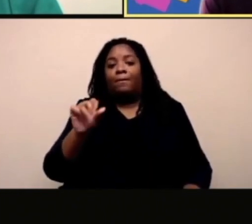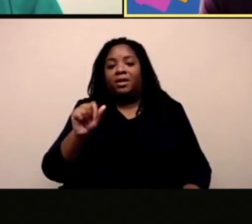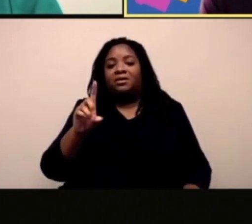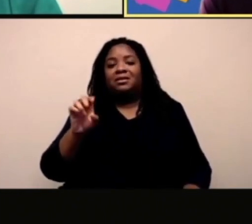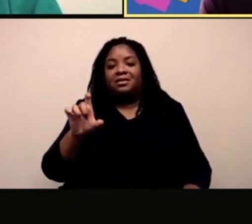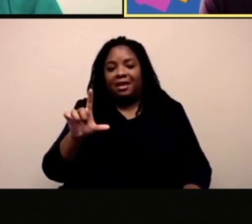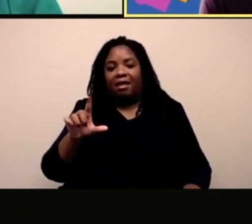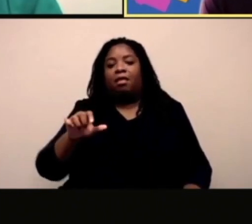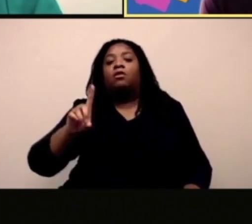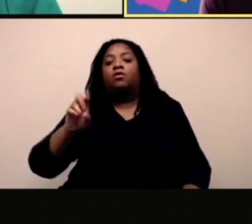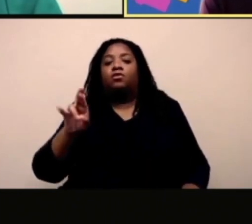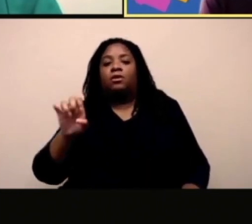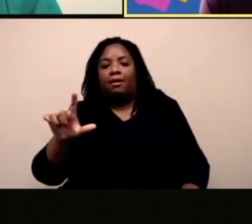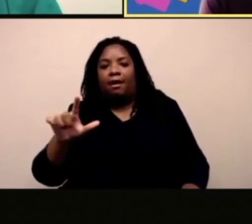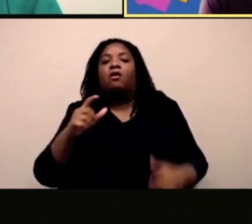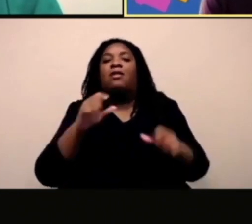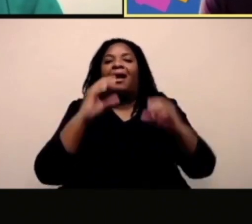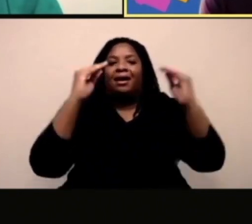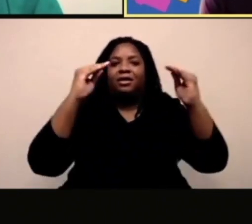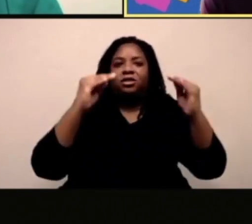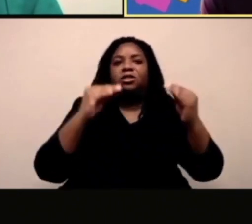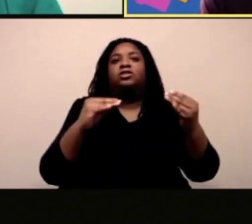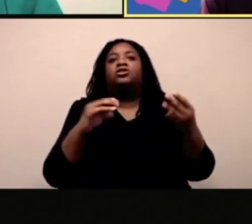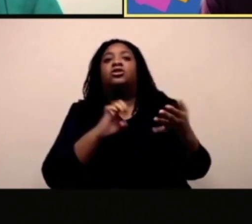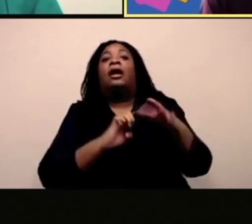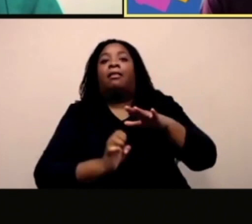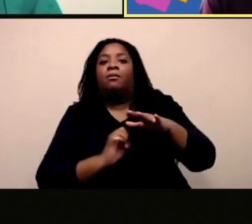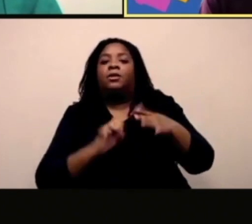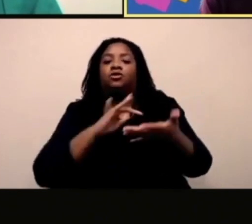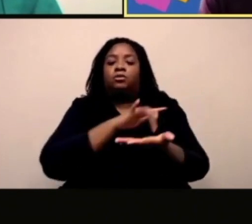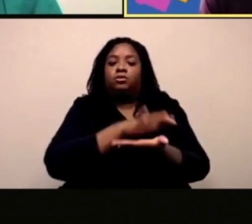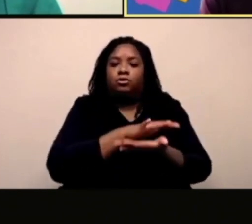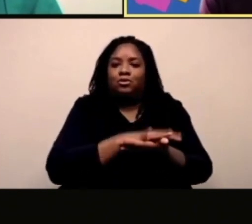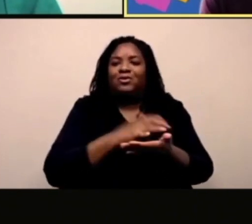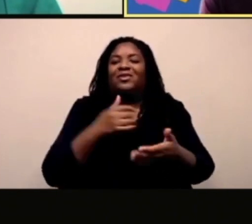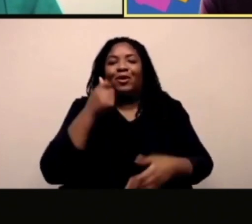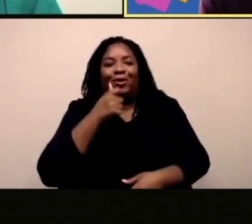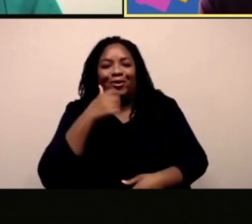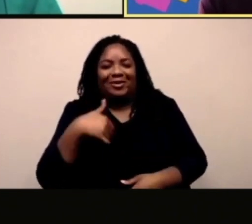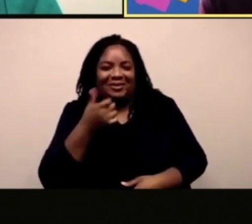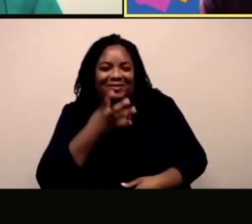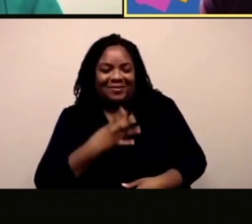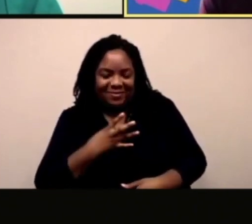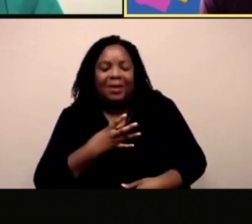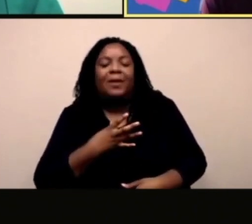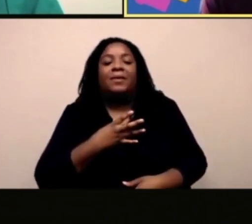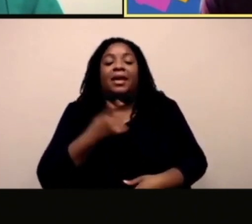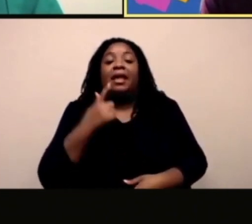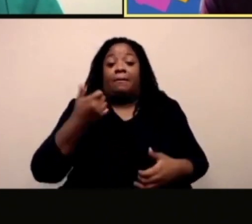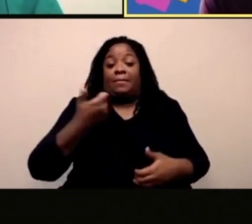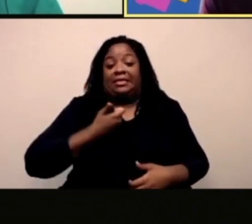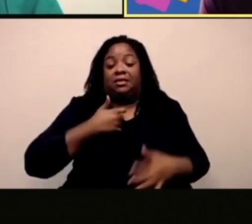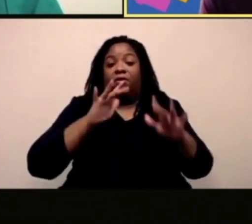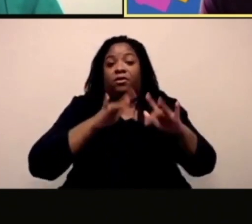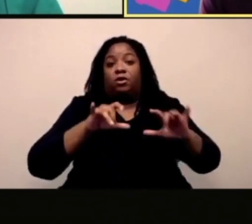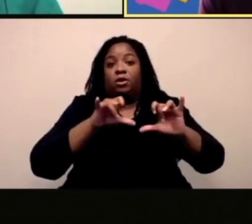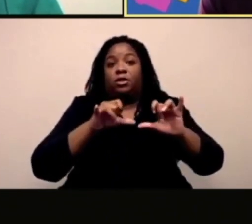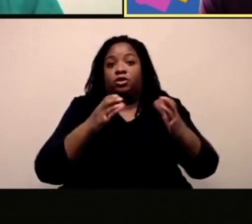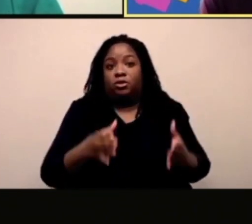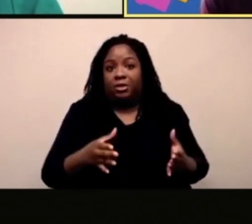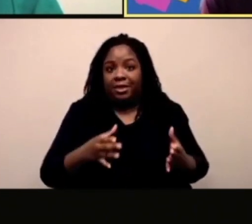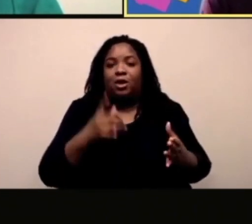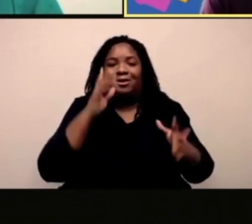high school students, girls and young ladies. I am a computer engineer who decided to become